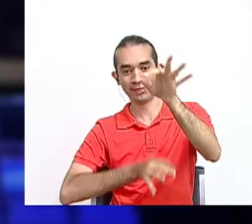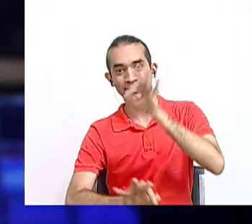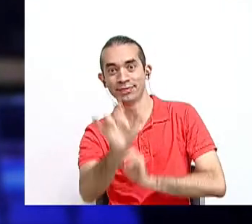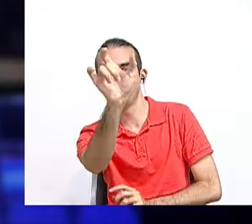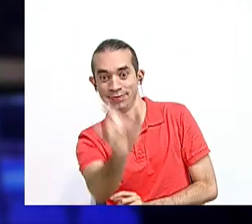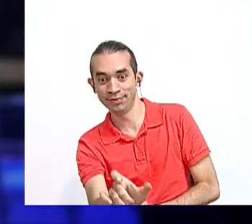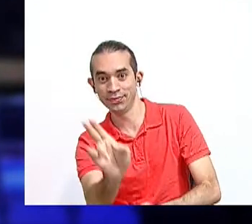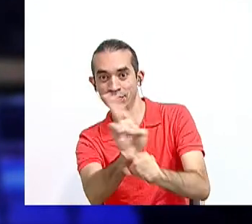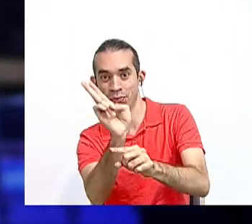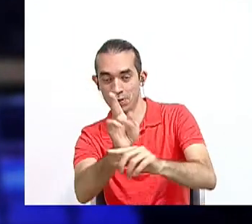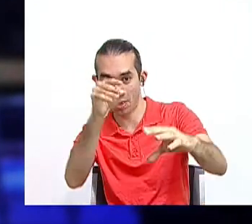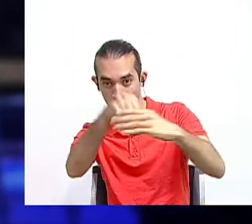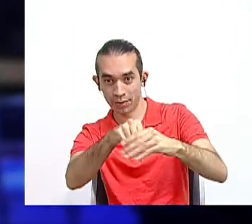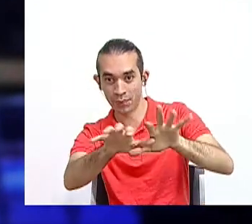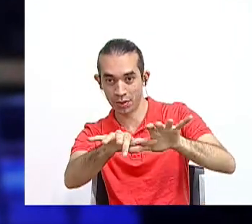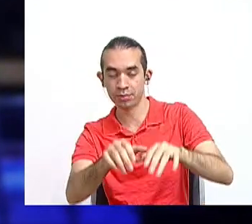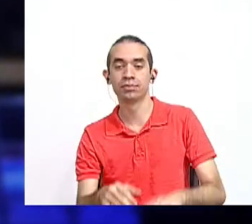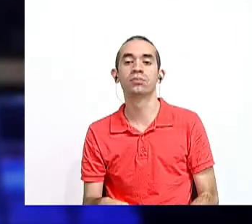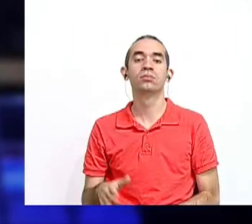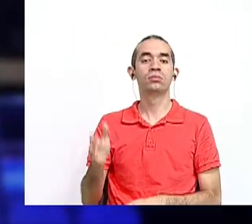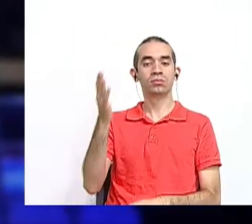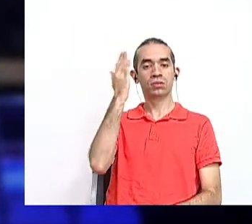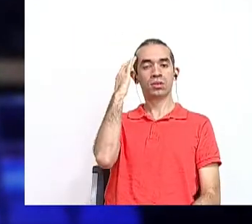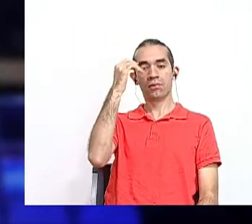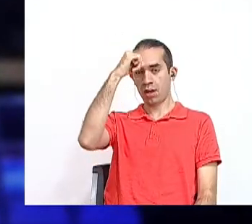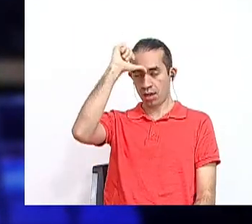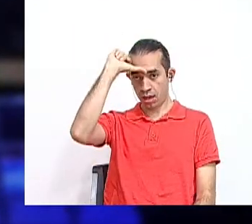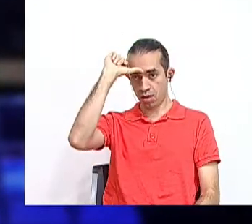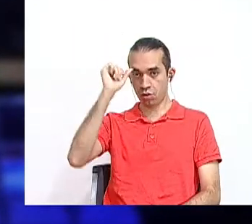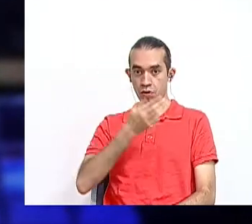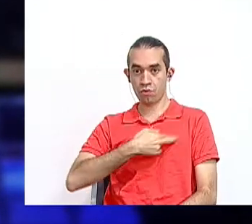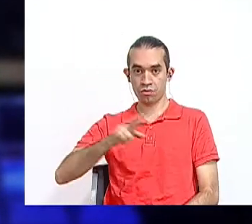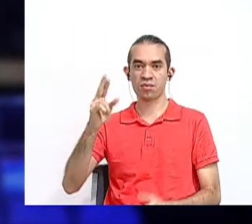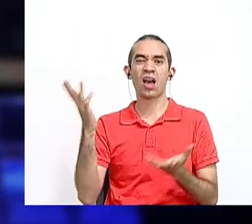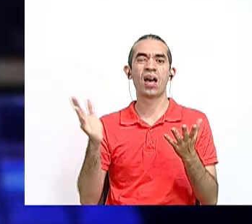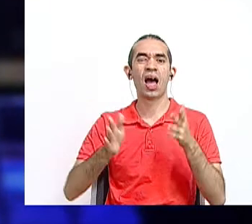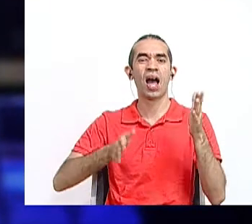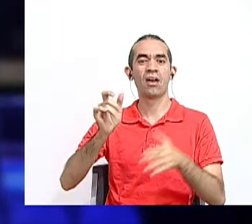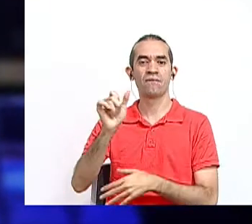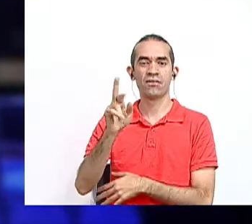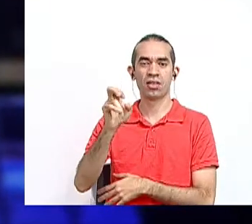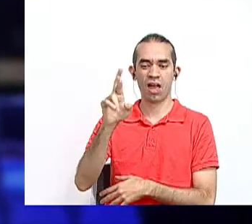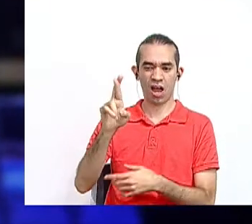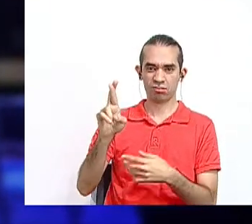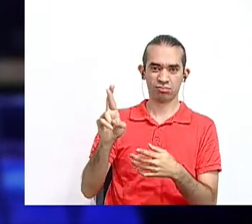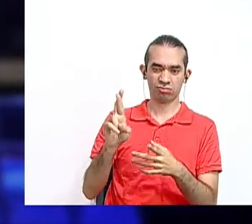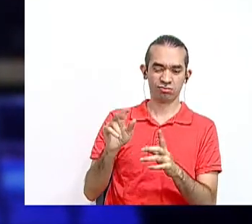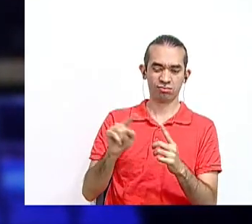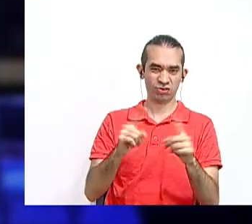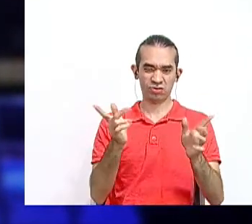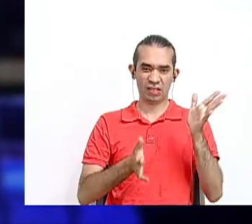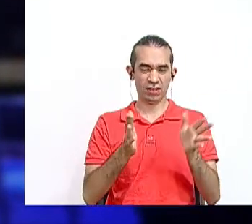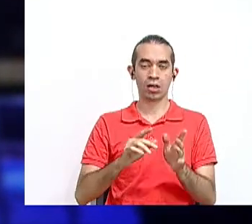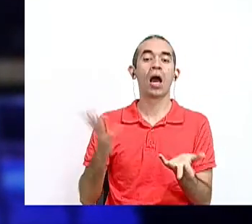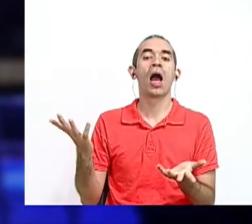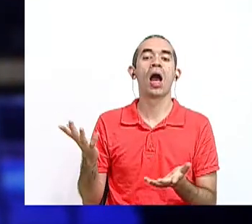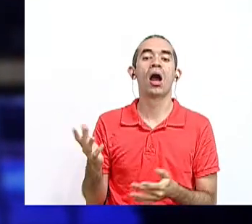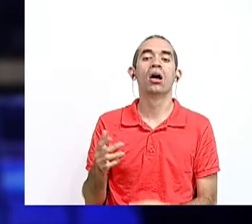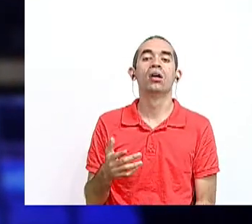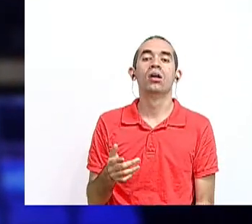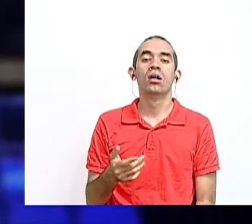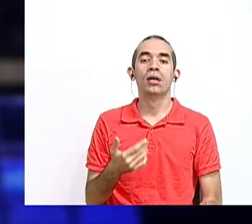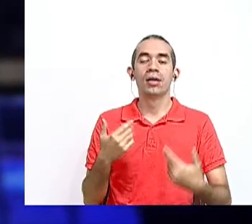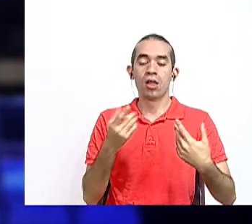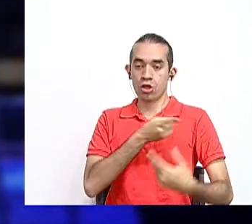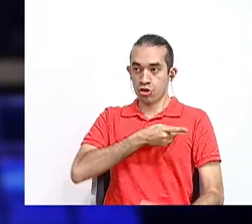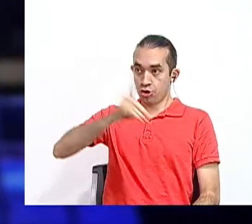In Hinduism, an avatar is a human or animal form of a Hindu